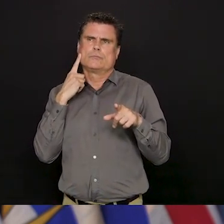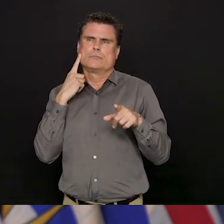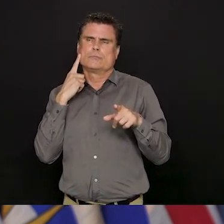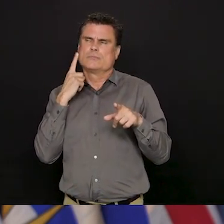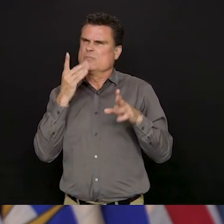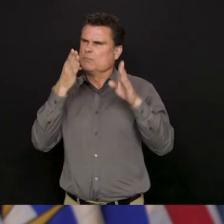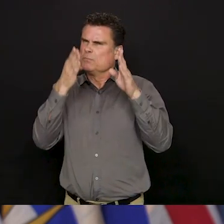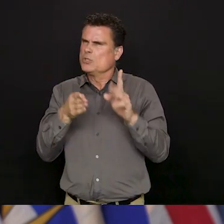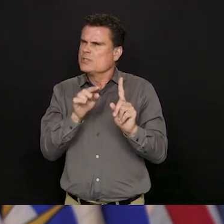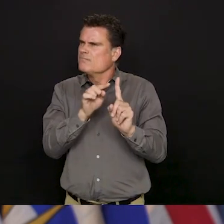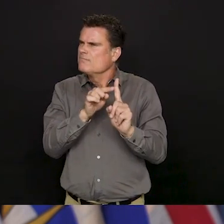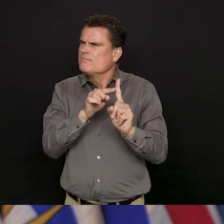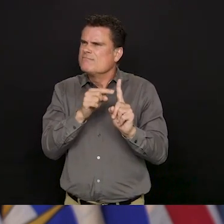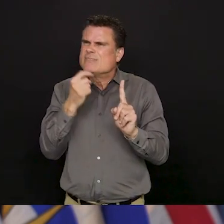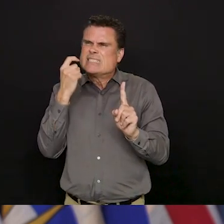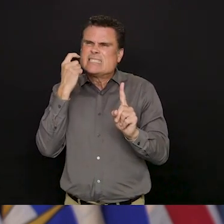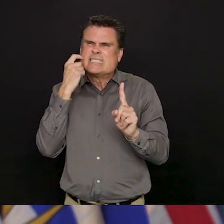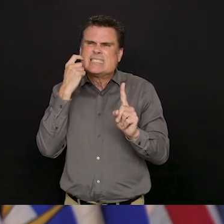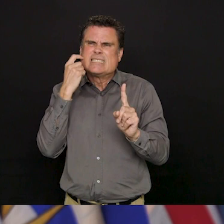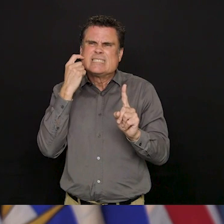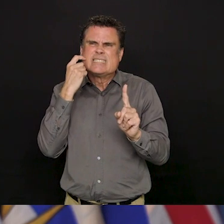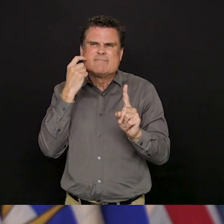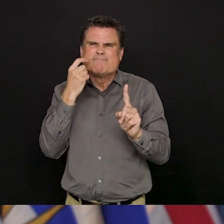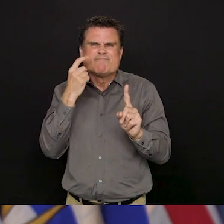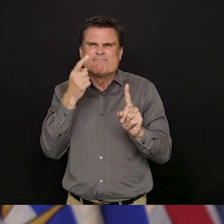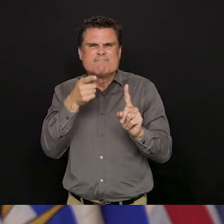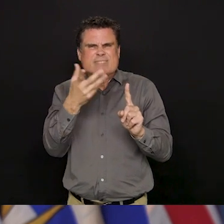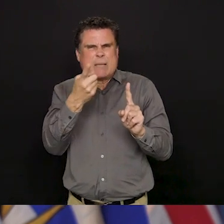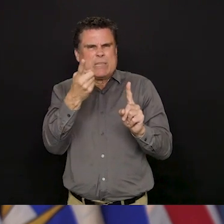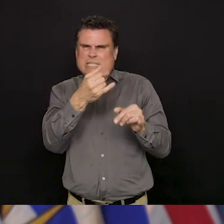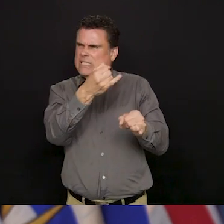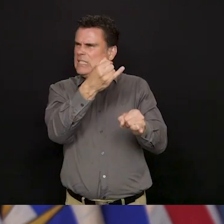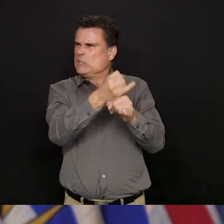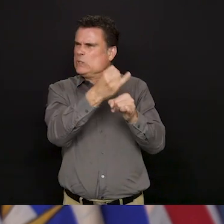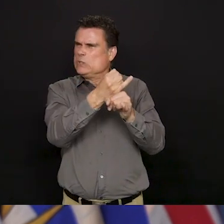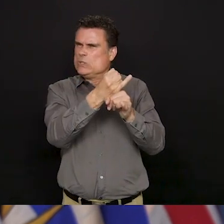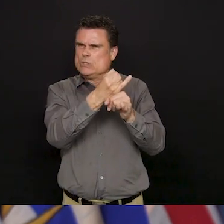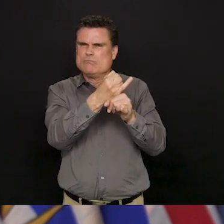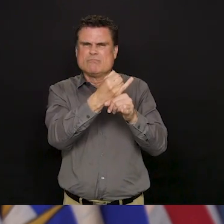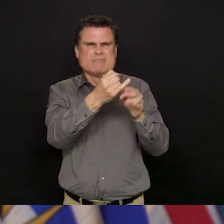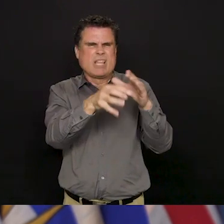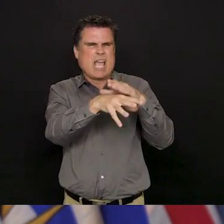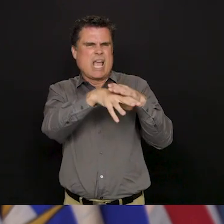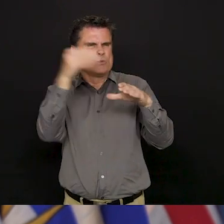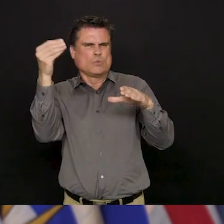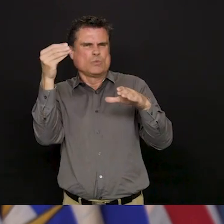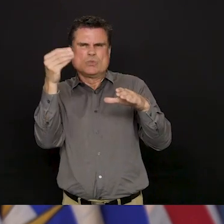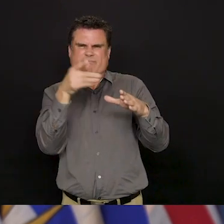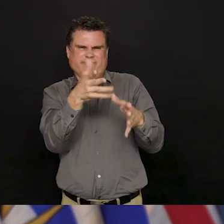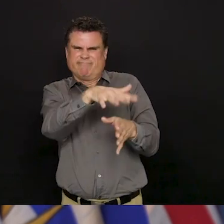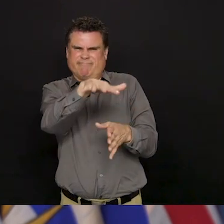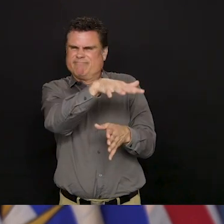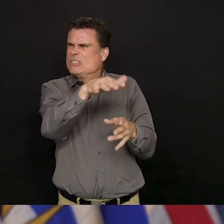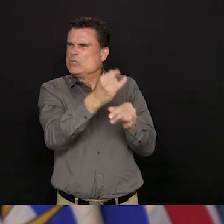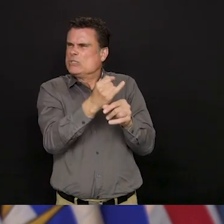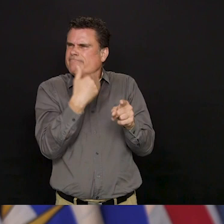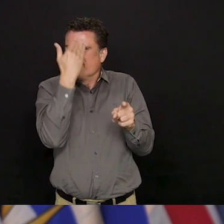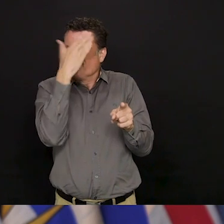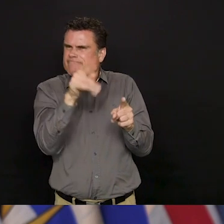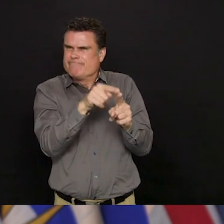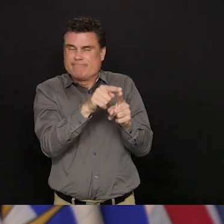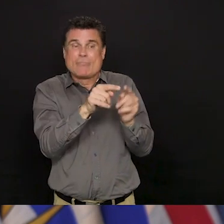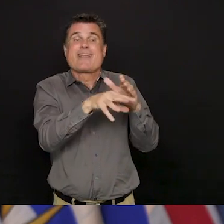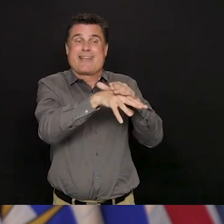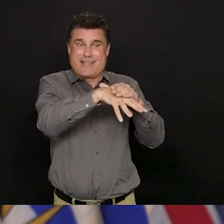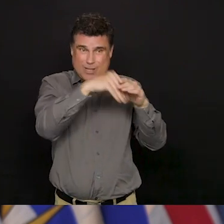sort of institution. I'm not exactly sure on the details. But was released from an institution and tested positive for COVID-19